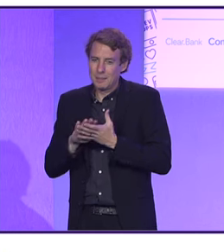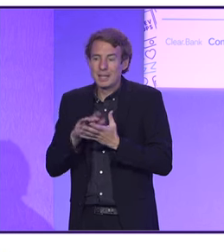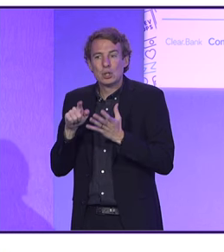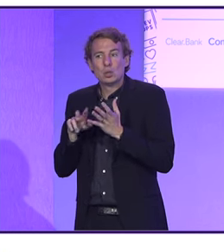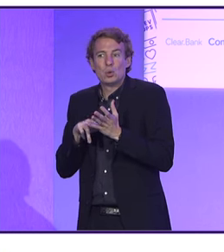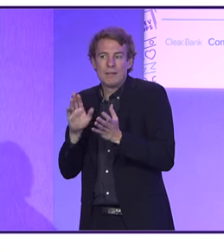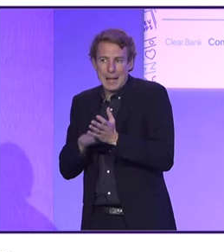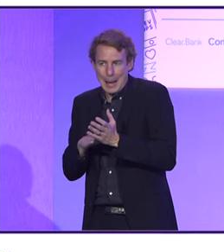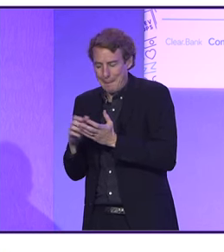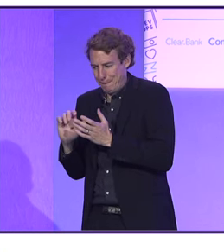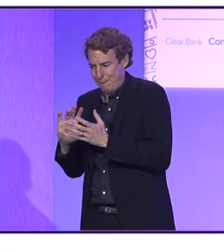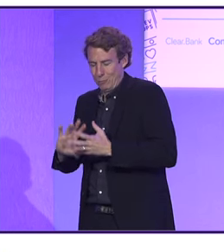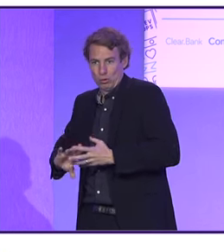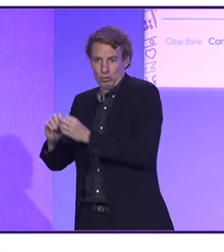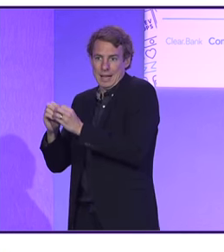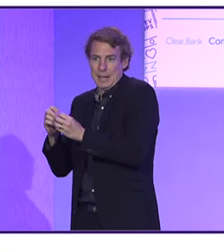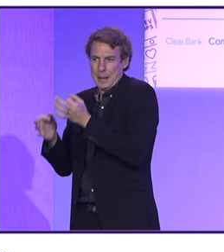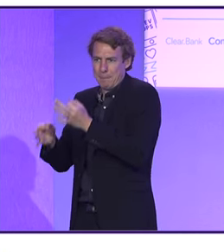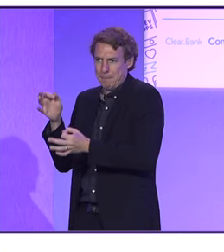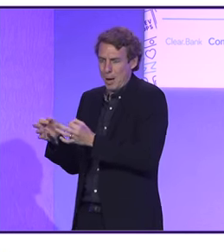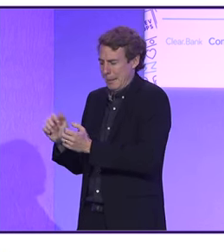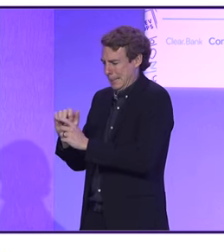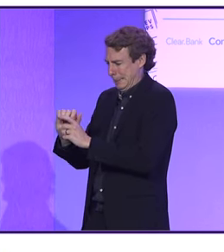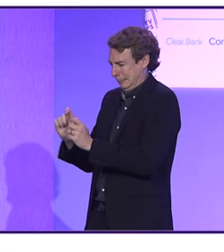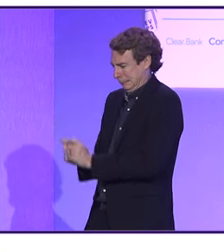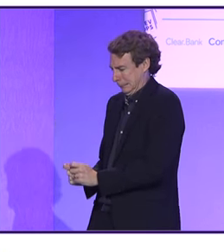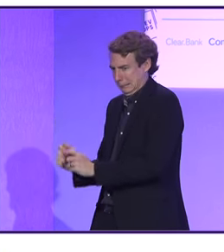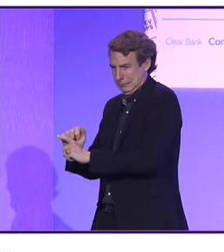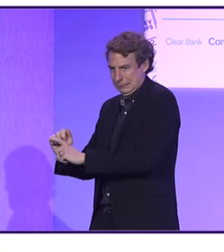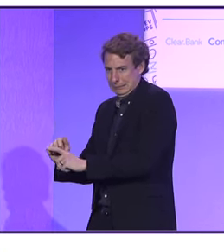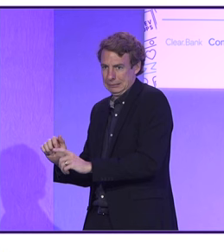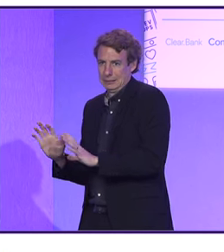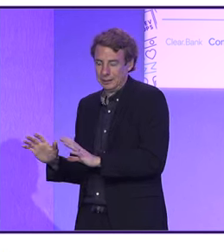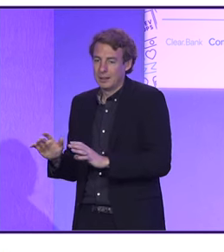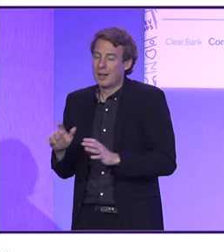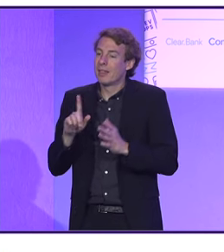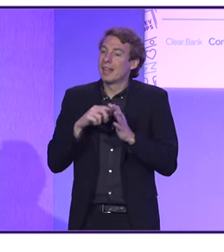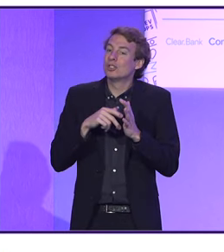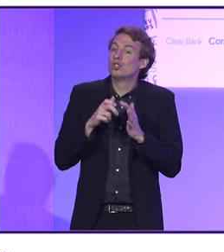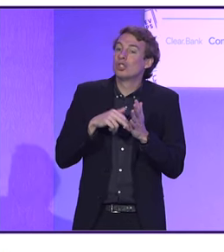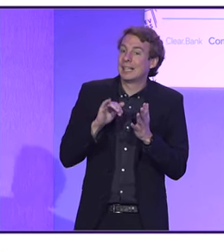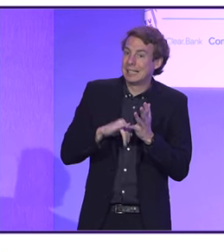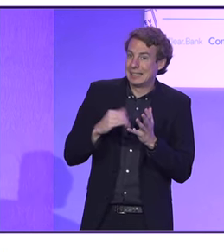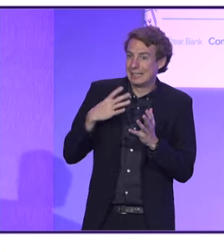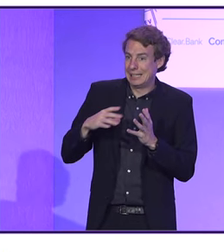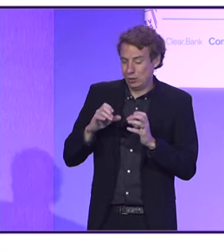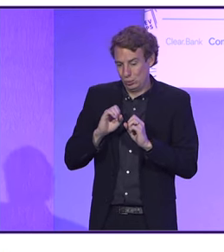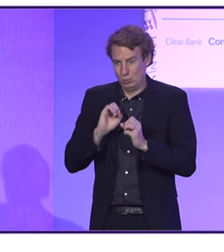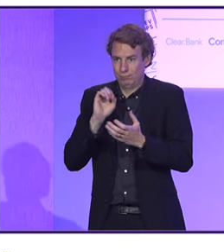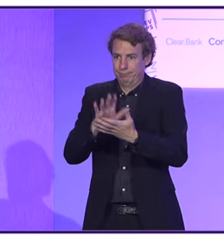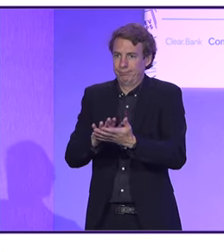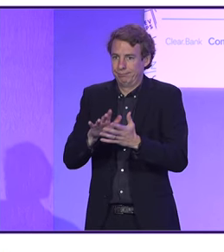VMs, waiting for Puppet to make them look like the VMs we wanted to, and then, crucially, waiting for Jenkins to deploy all of the code onto them,